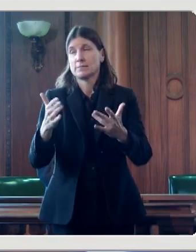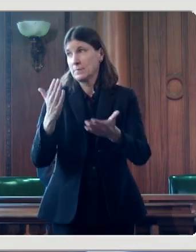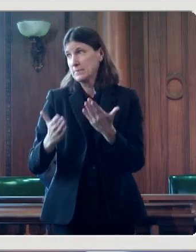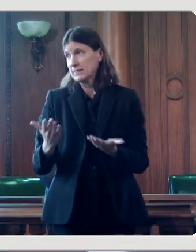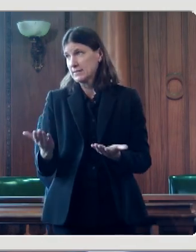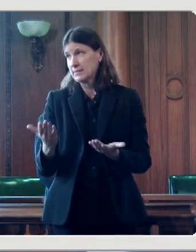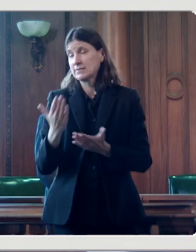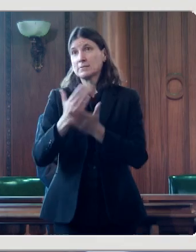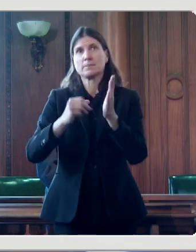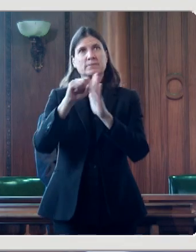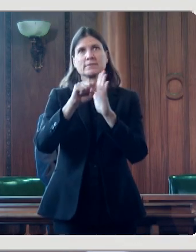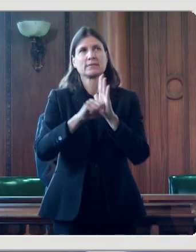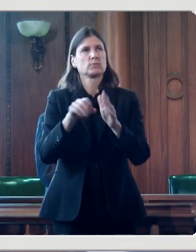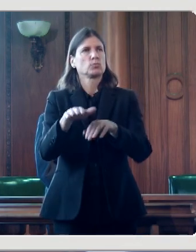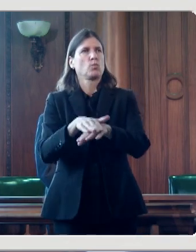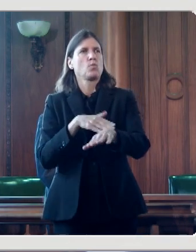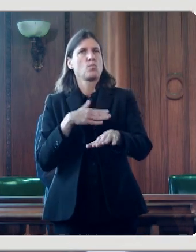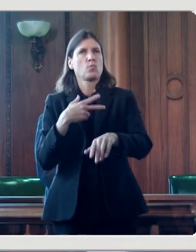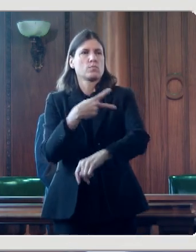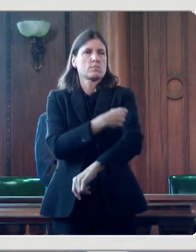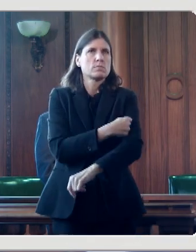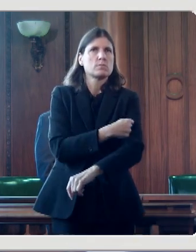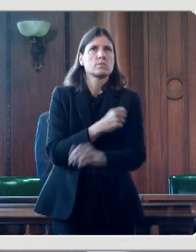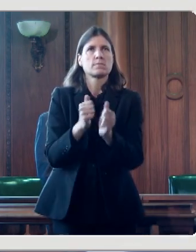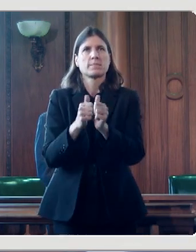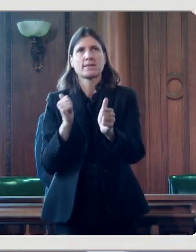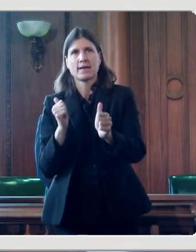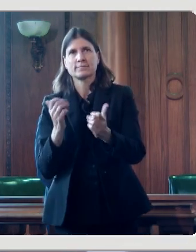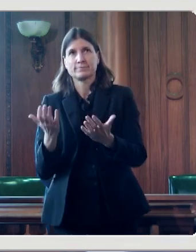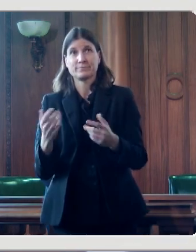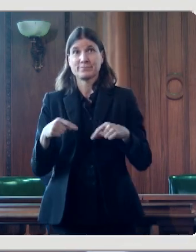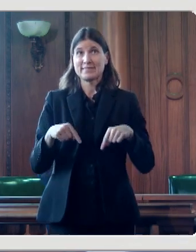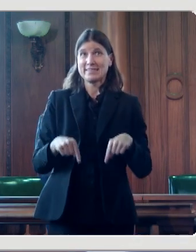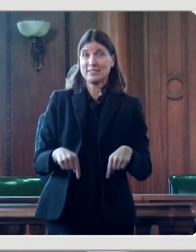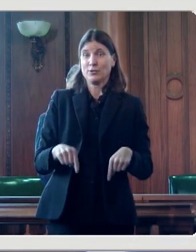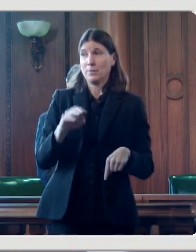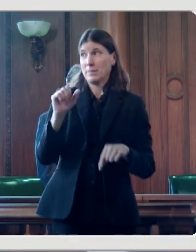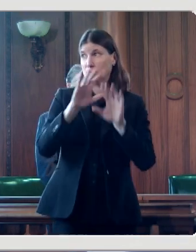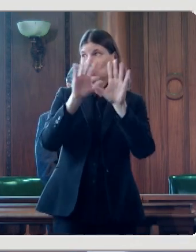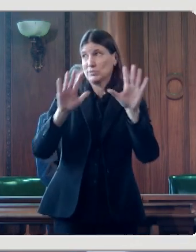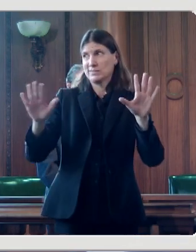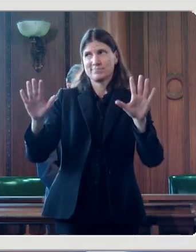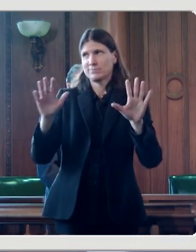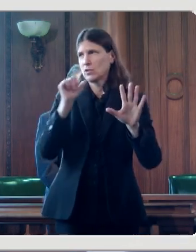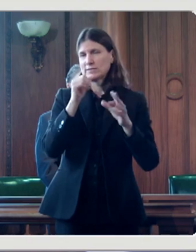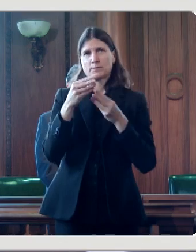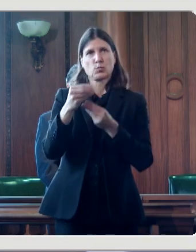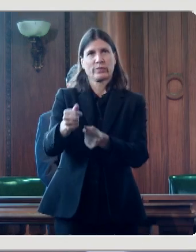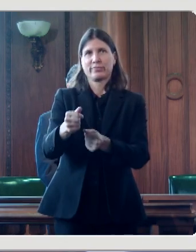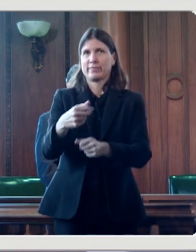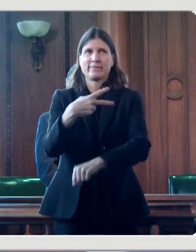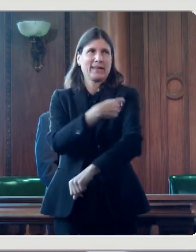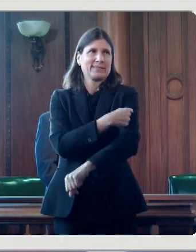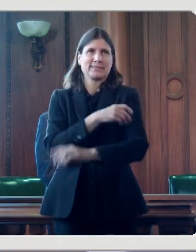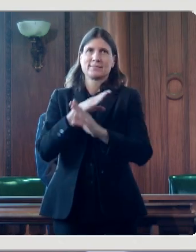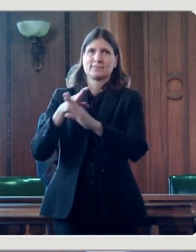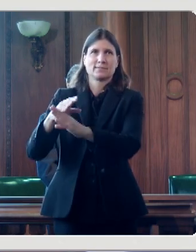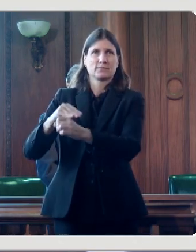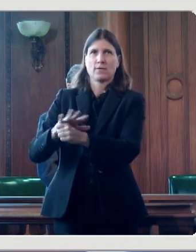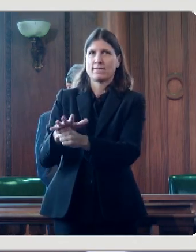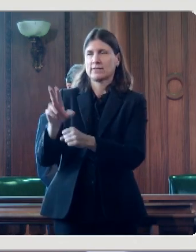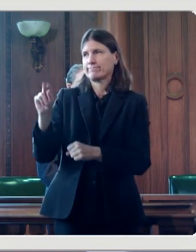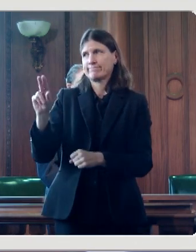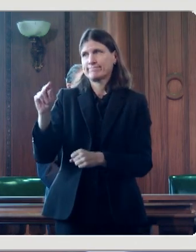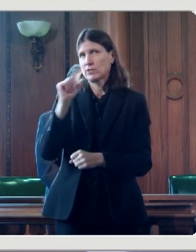has not been the experience thus far in Massachusetts, and it may be based on total supply that's available